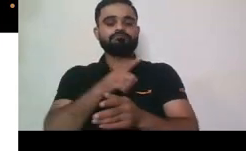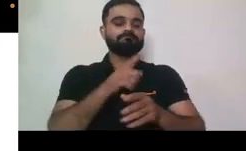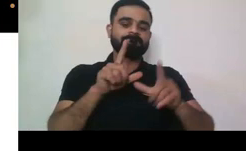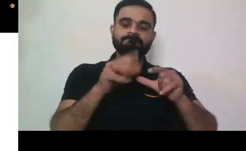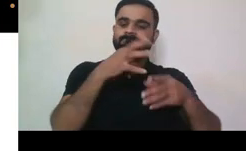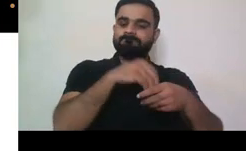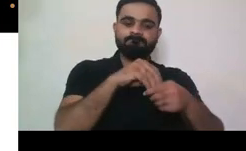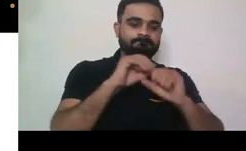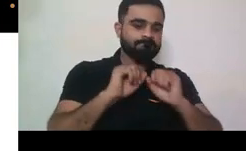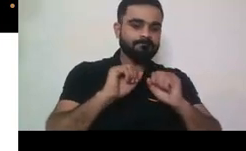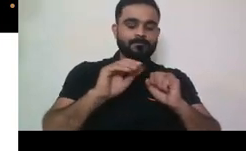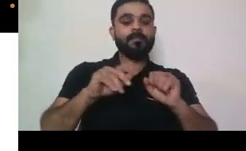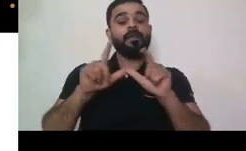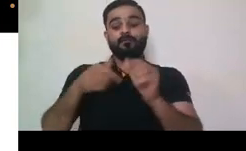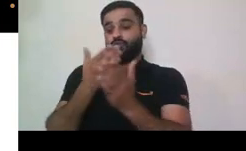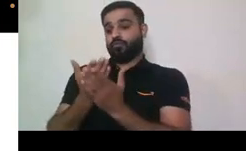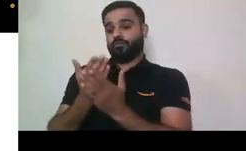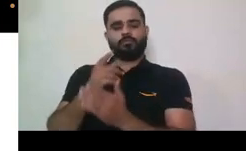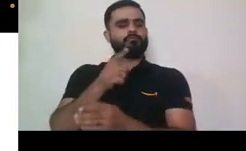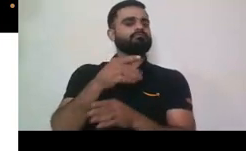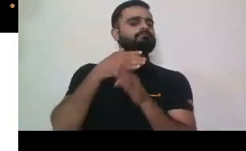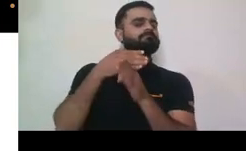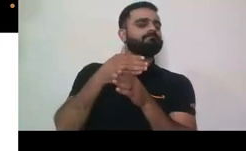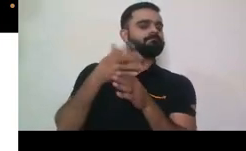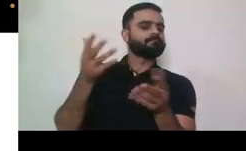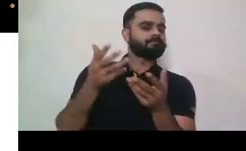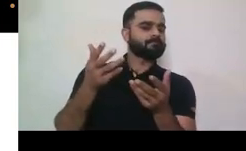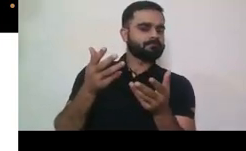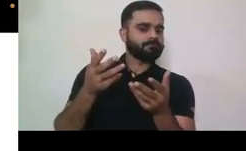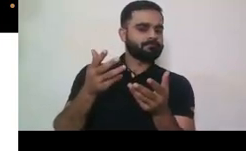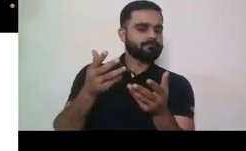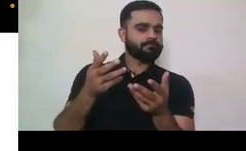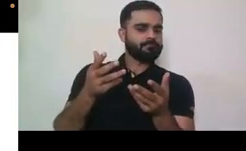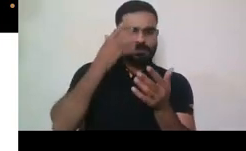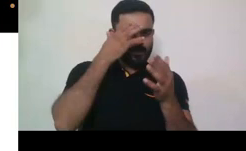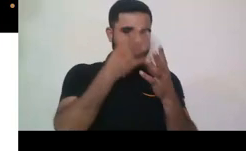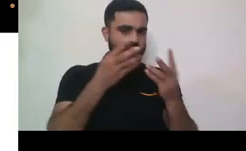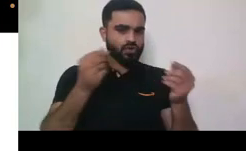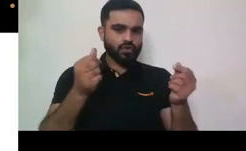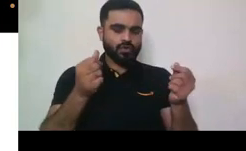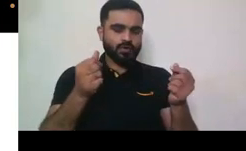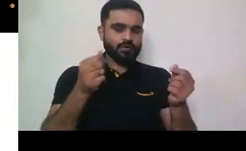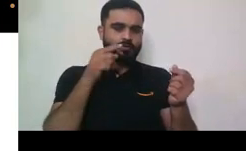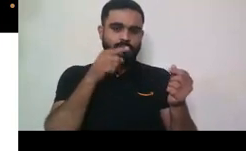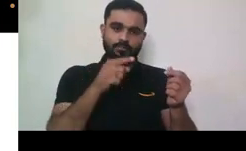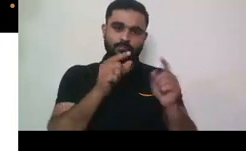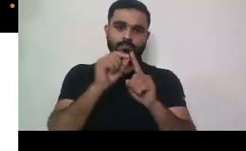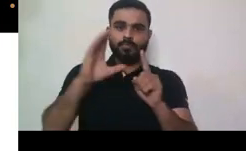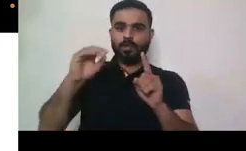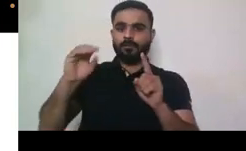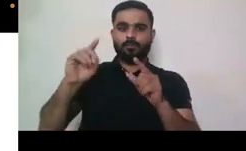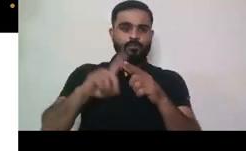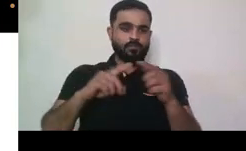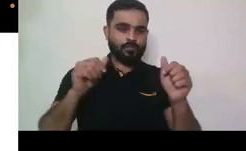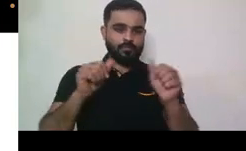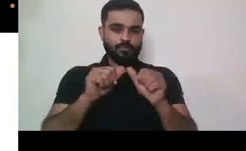Now, as a participant, what you will share, what solution you will share to Pooja? Okay,